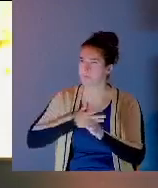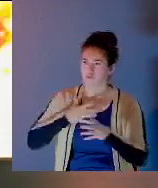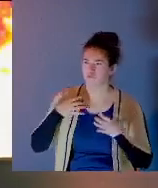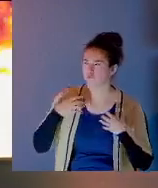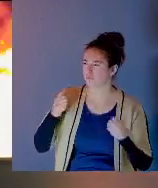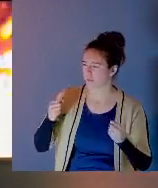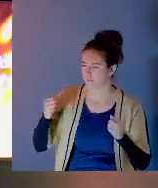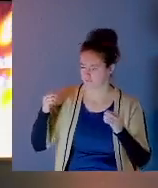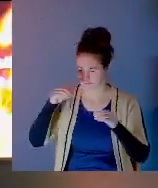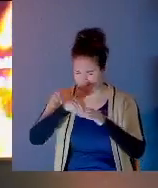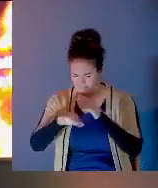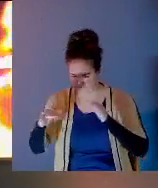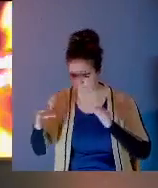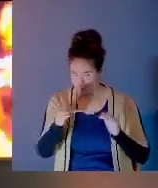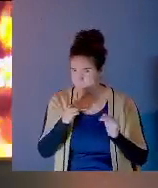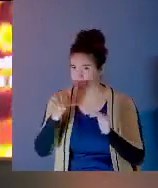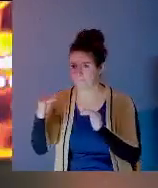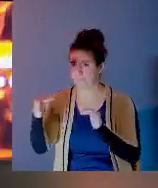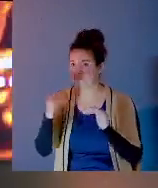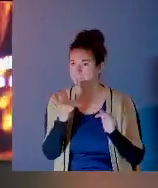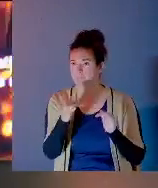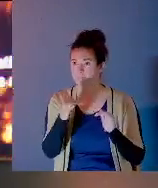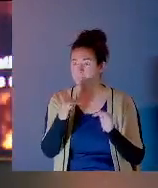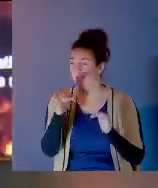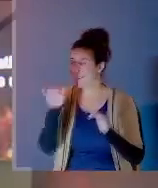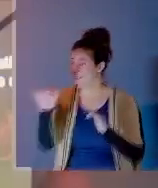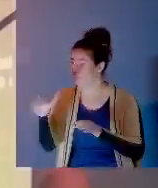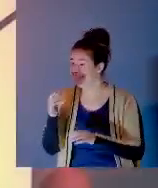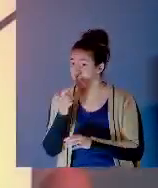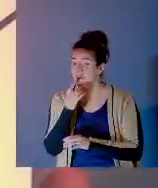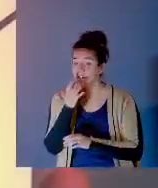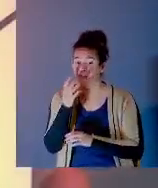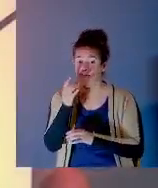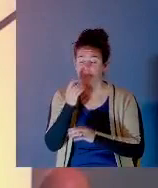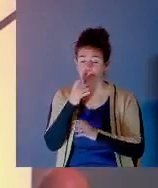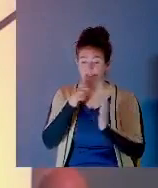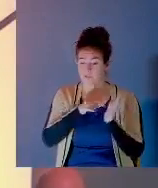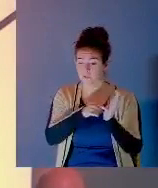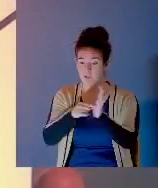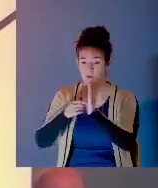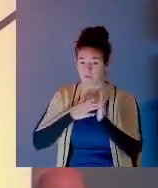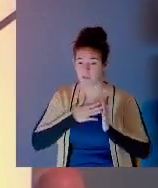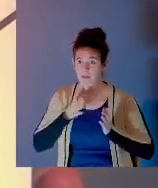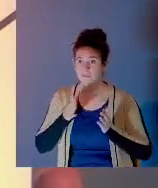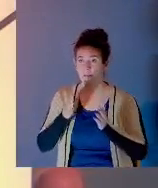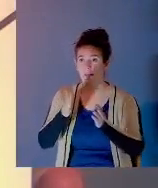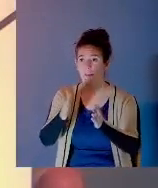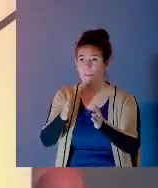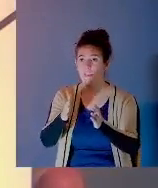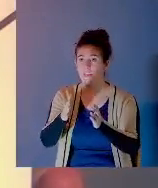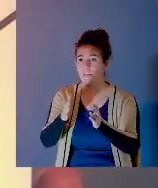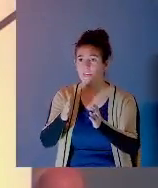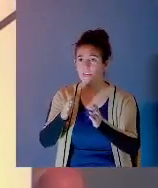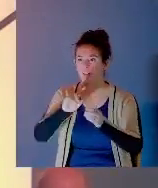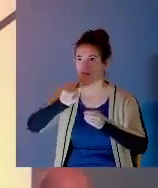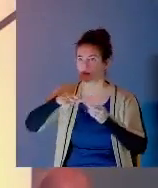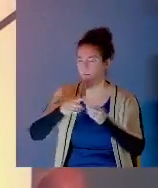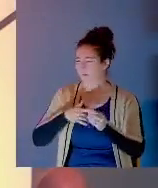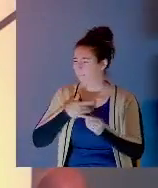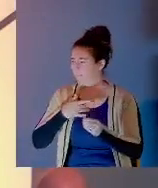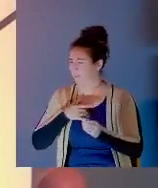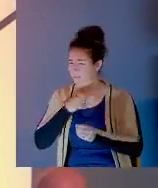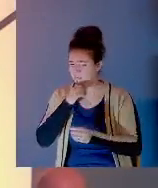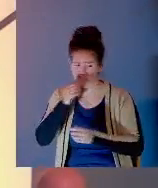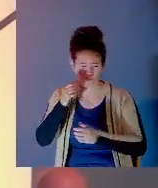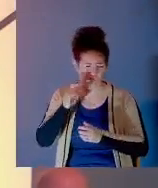battle. It lights my path when the way seems uncertain. I know